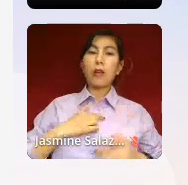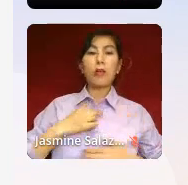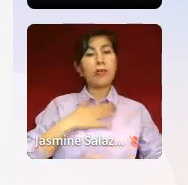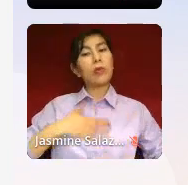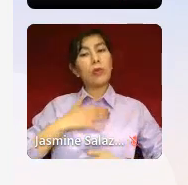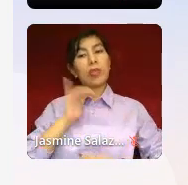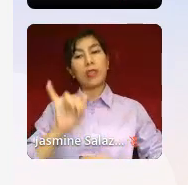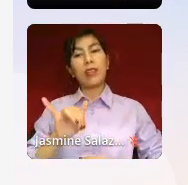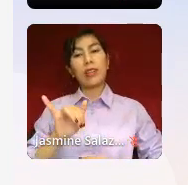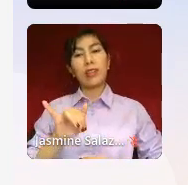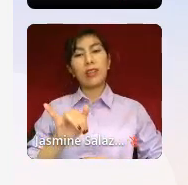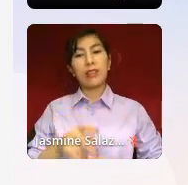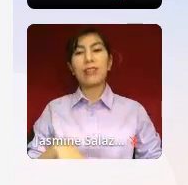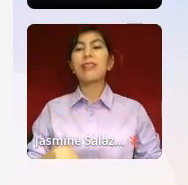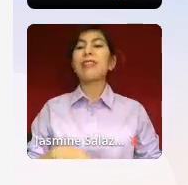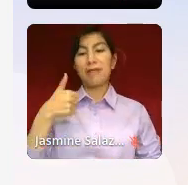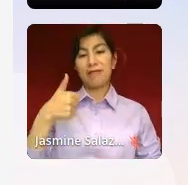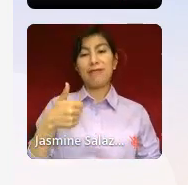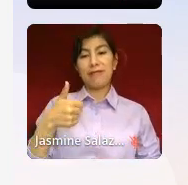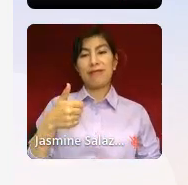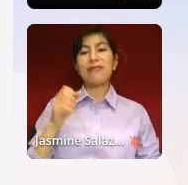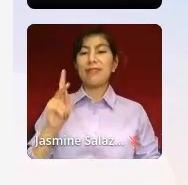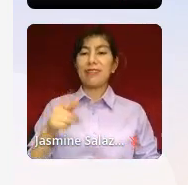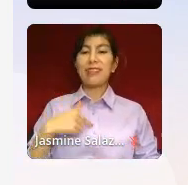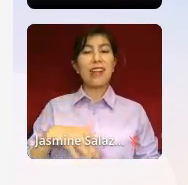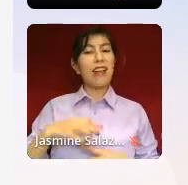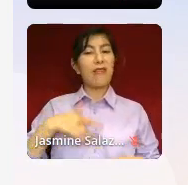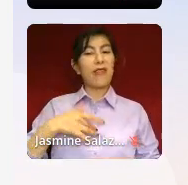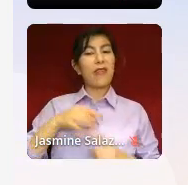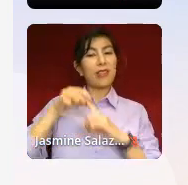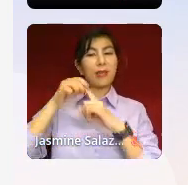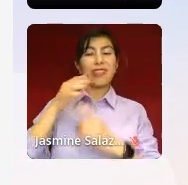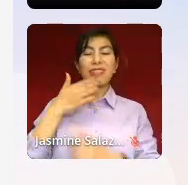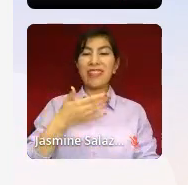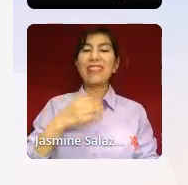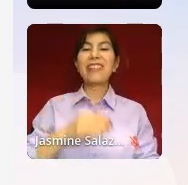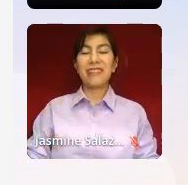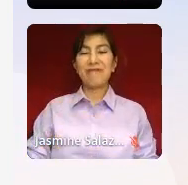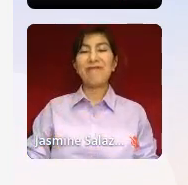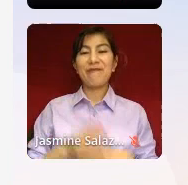way, okay, thumbs up. Oh, I feel special. Thank you.